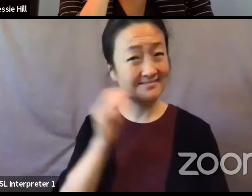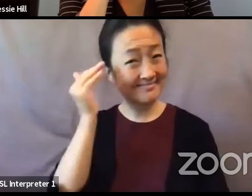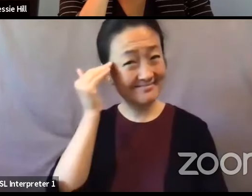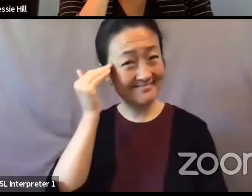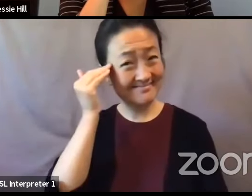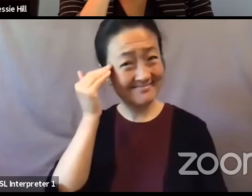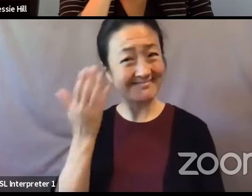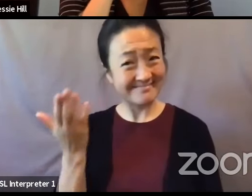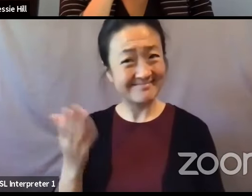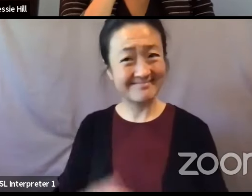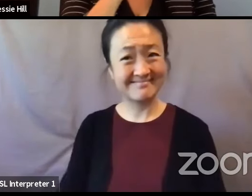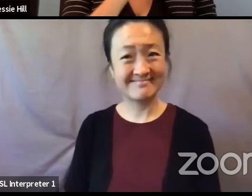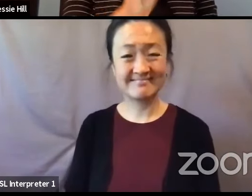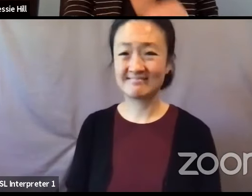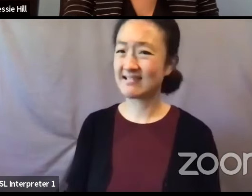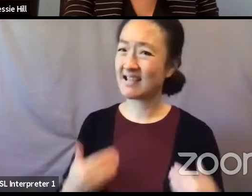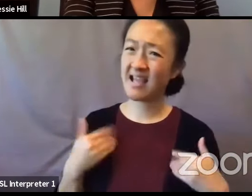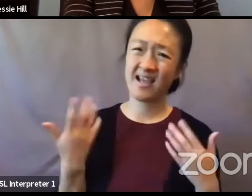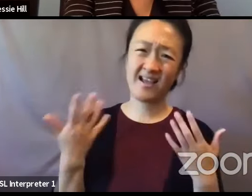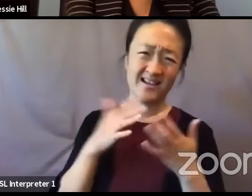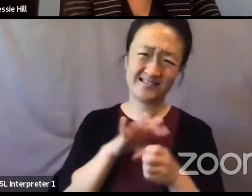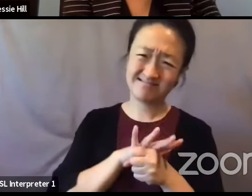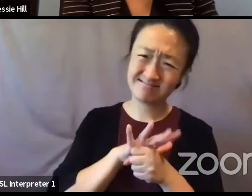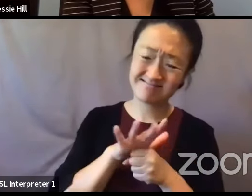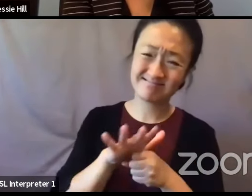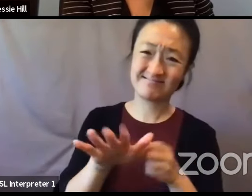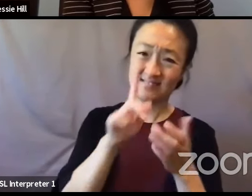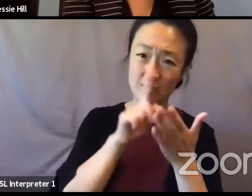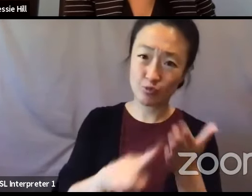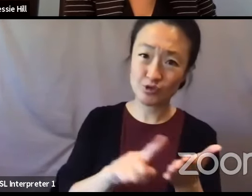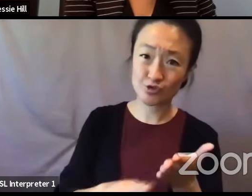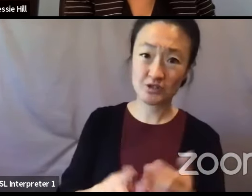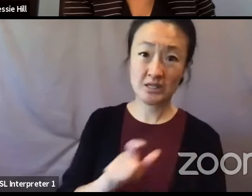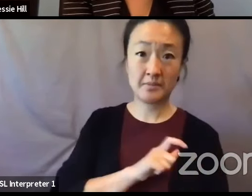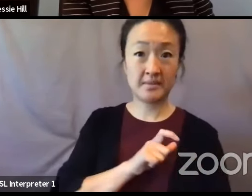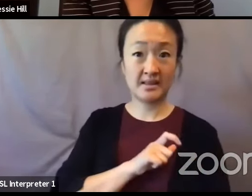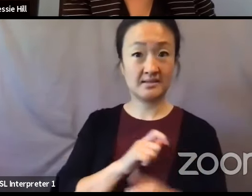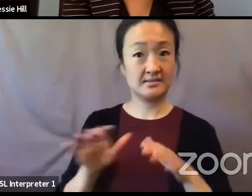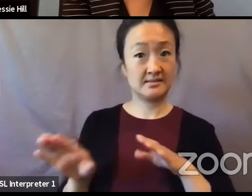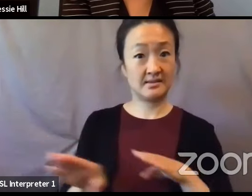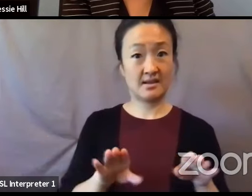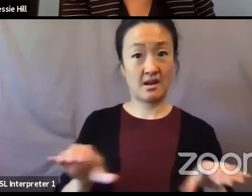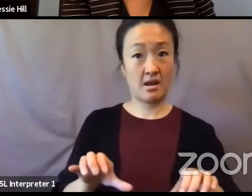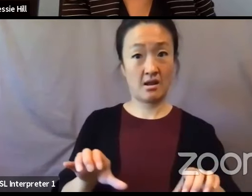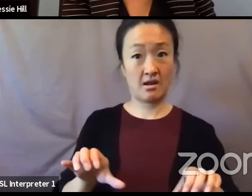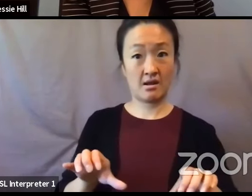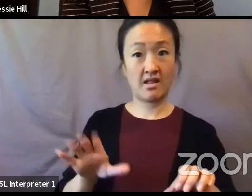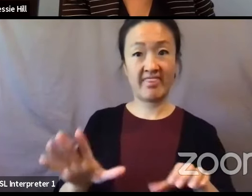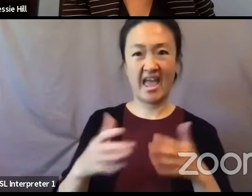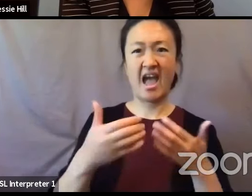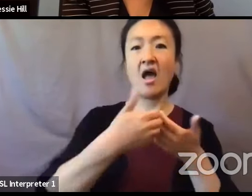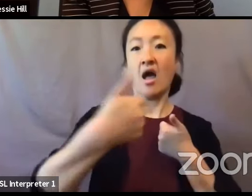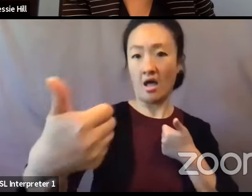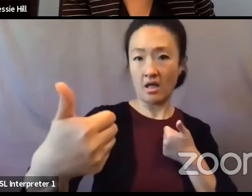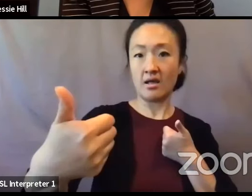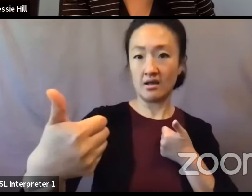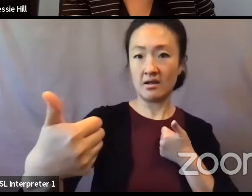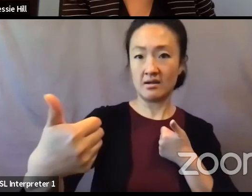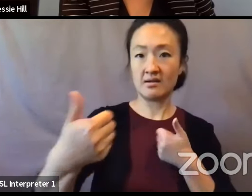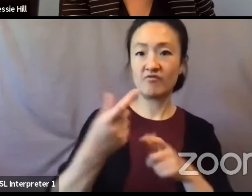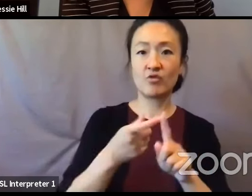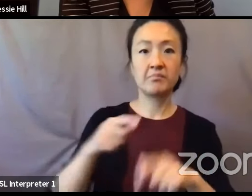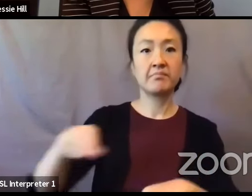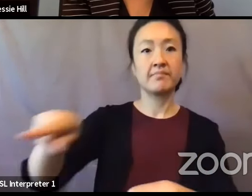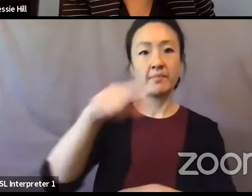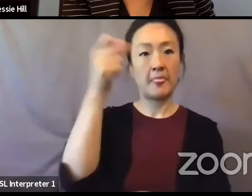of research that suggests the more police engage in conduct that has the effect of distancing themselves from those